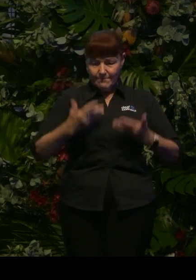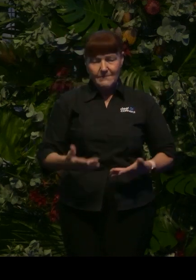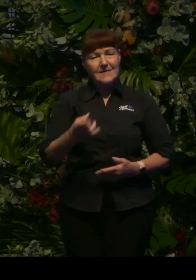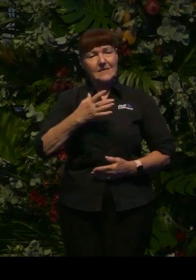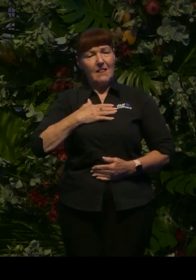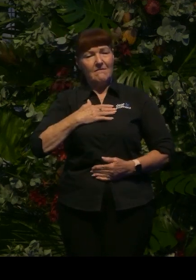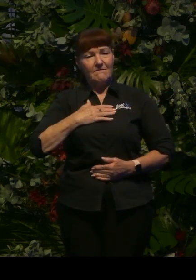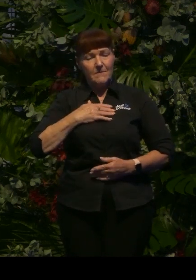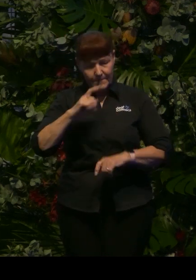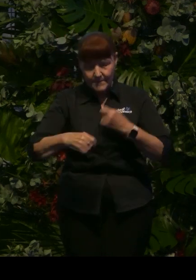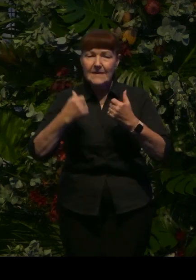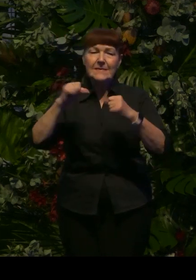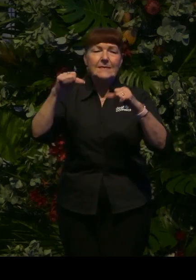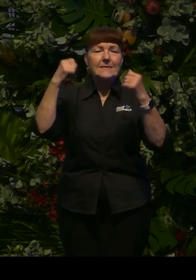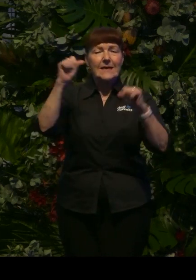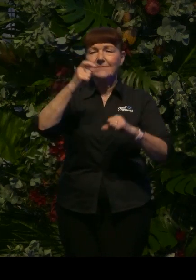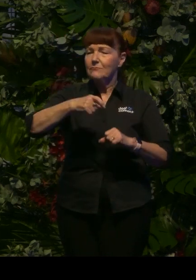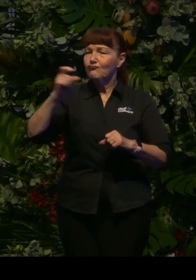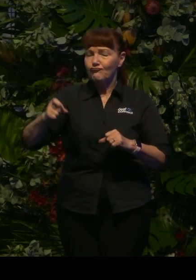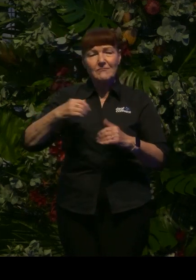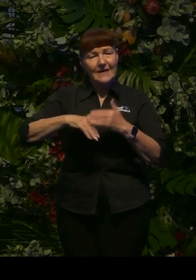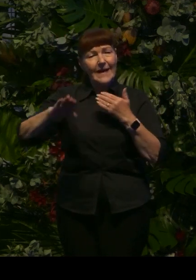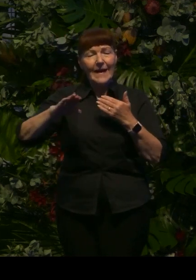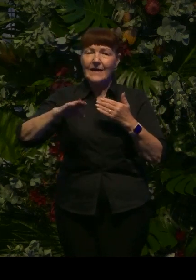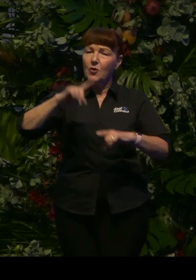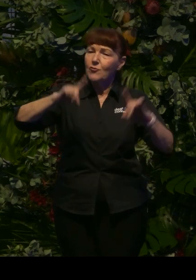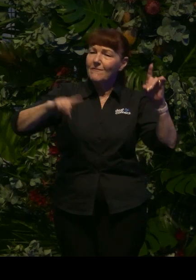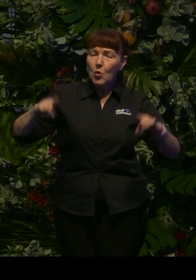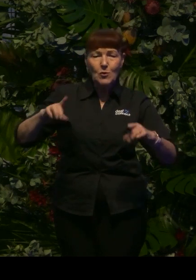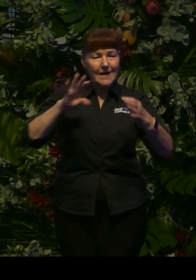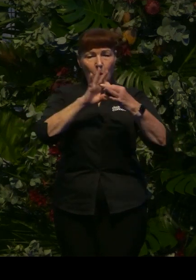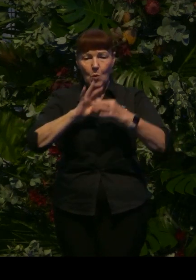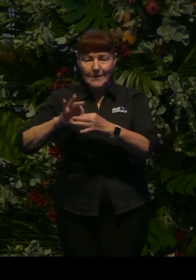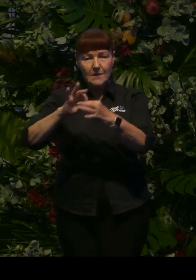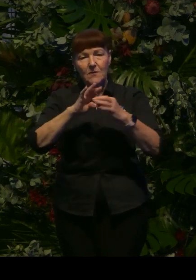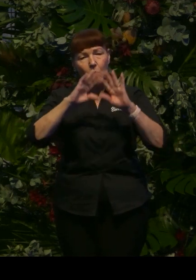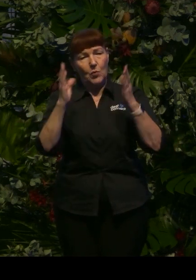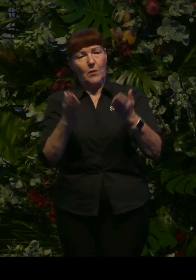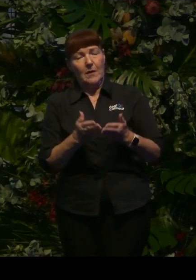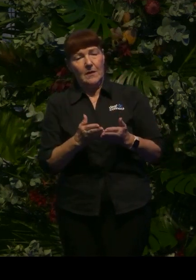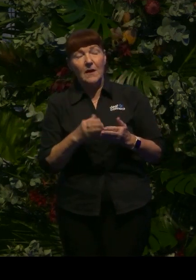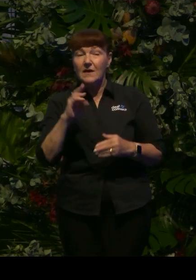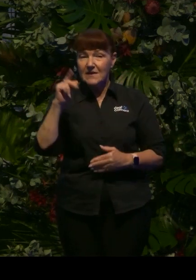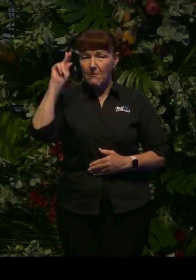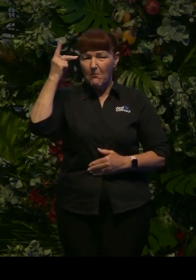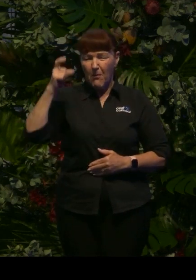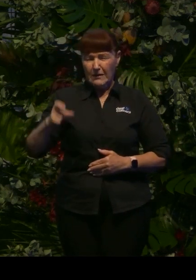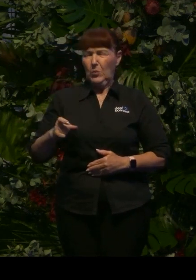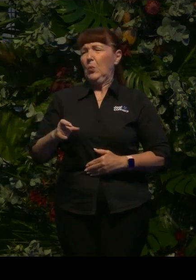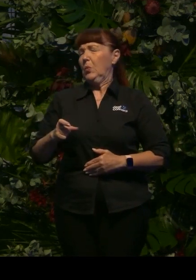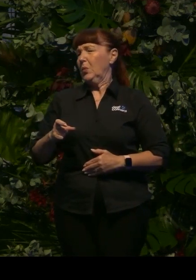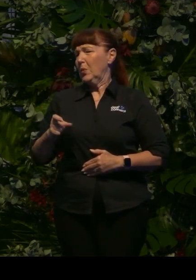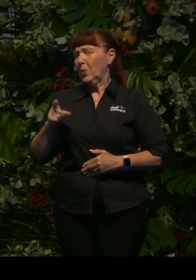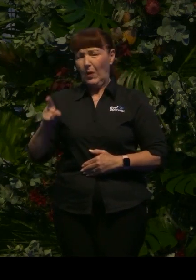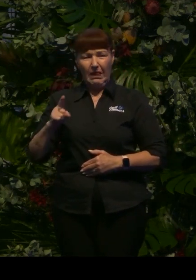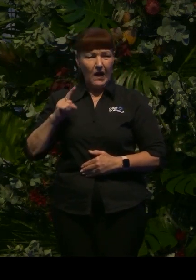become successful citizens in our diverse and interconnected world. Some politicians and extremist thinkers are attempting